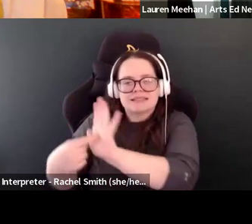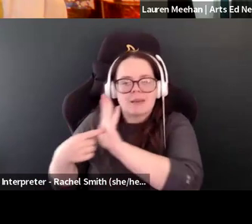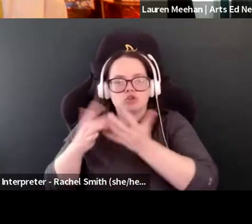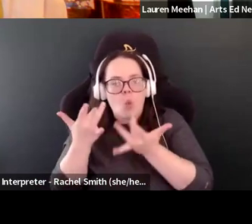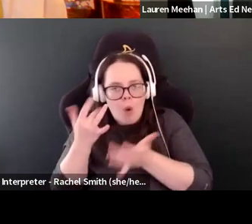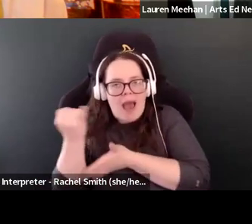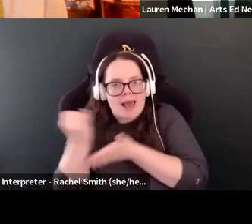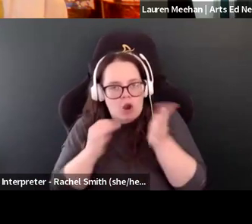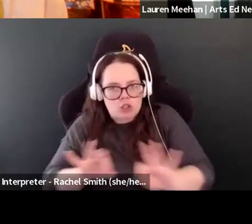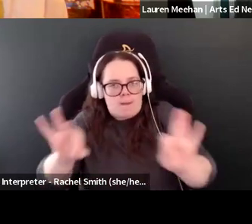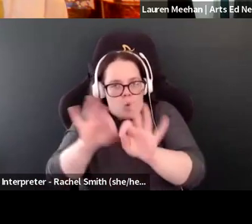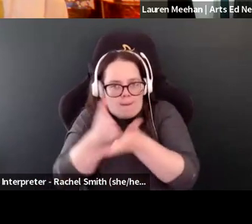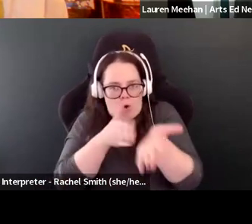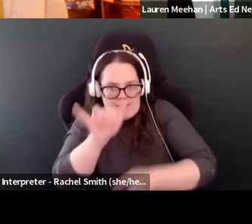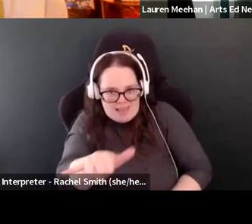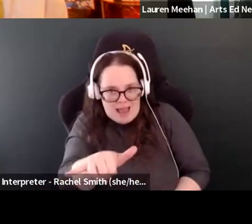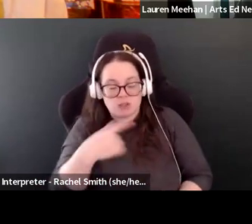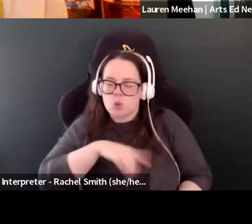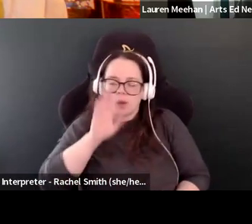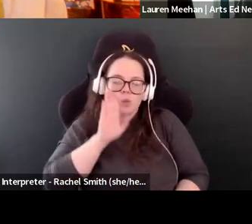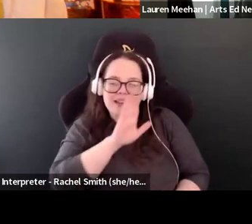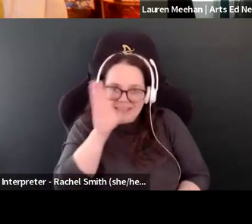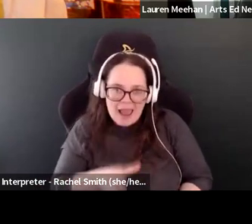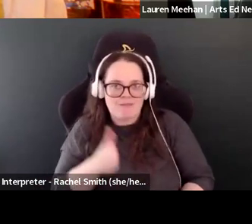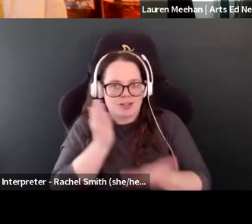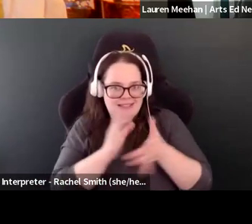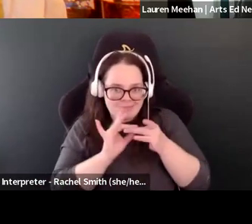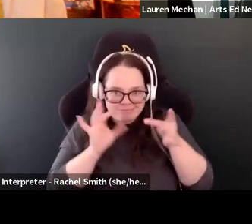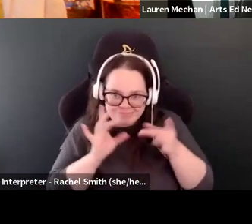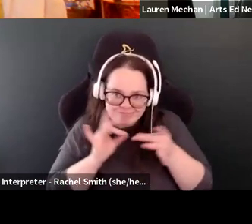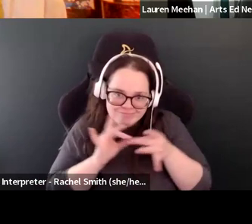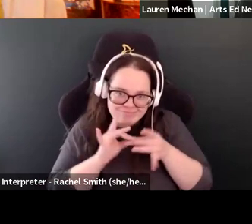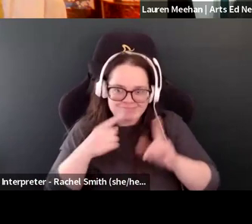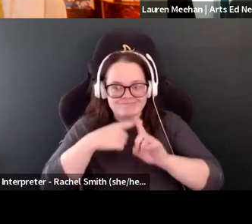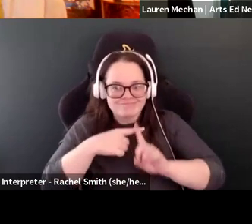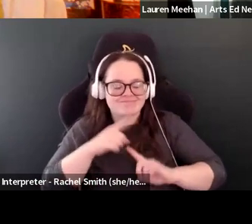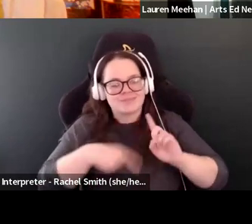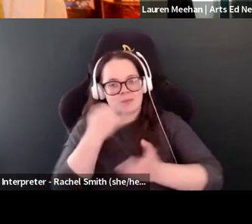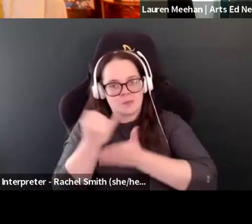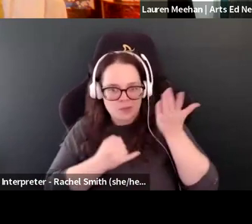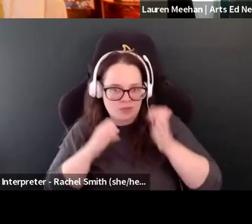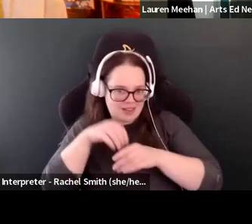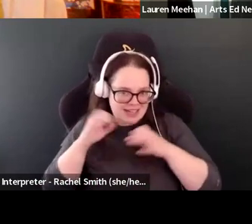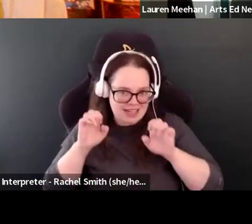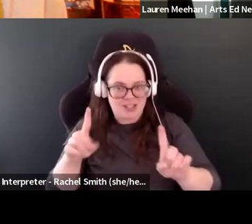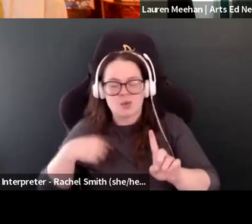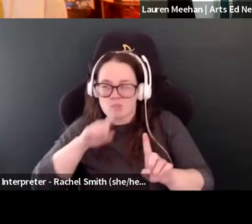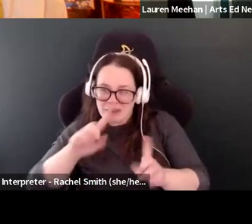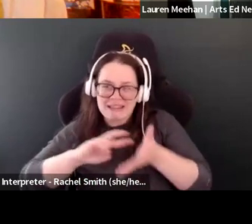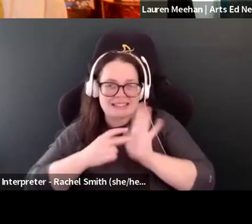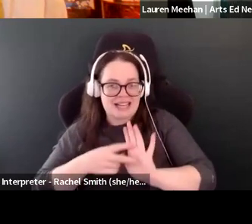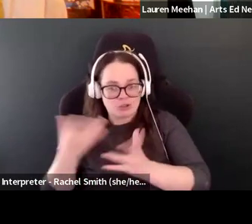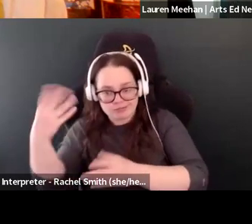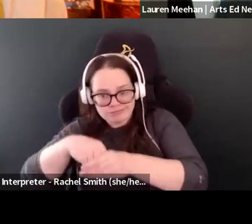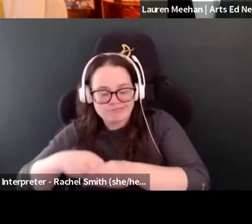puzzle. So we'll never stop spreading that message. We're really intentional about involving students and involving teachers. And